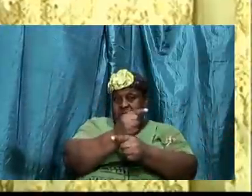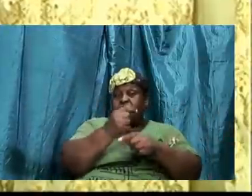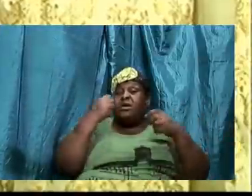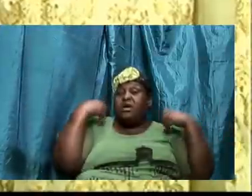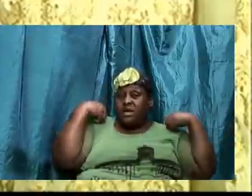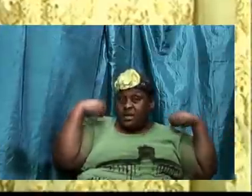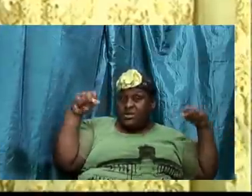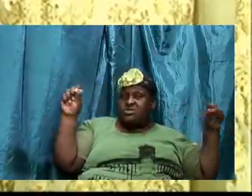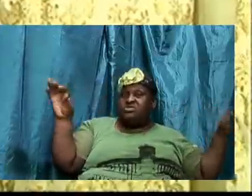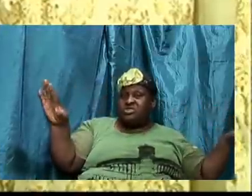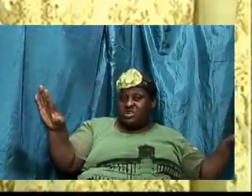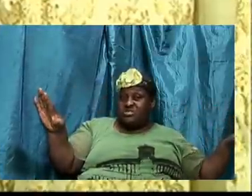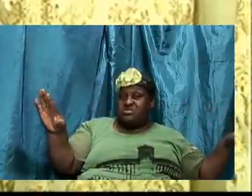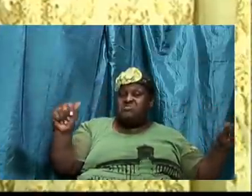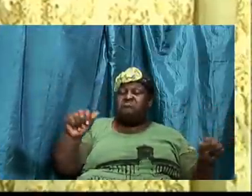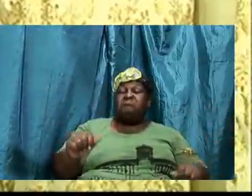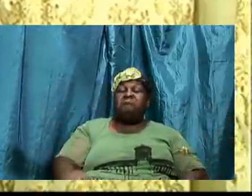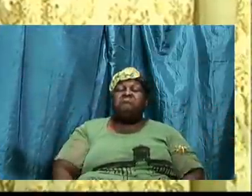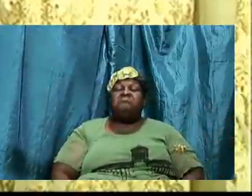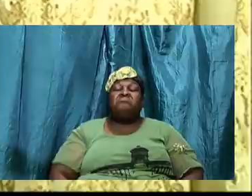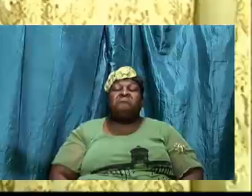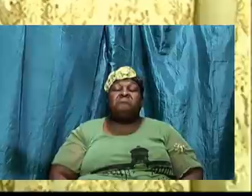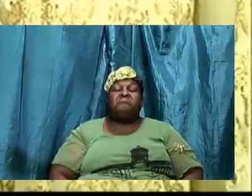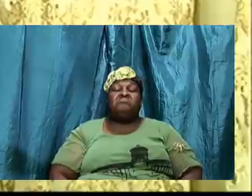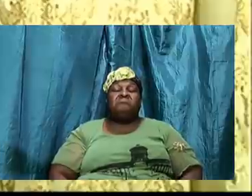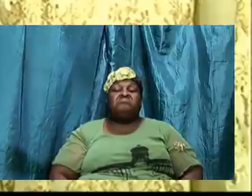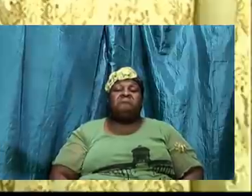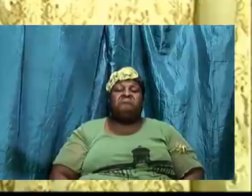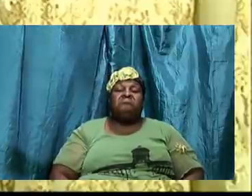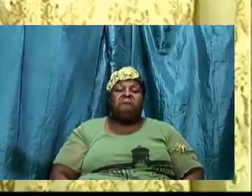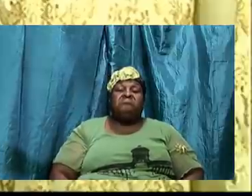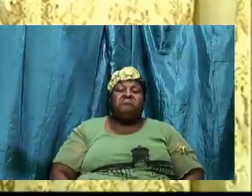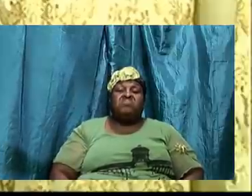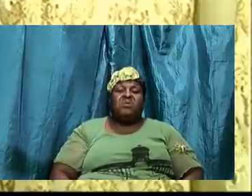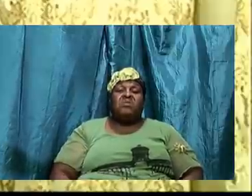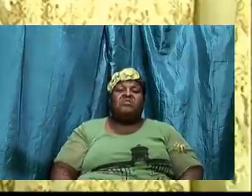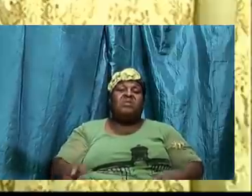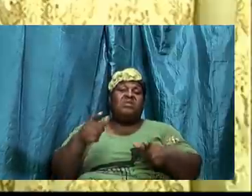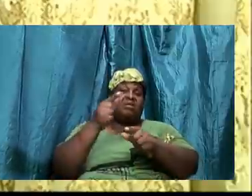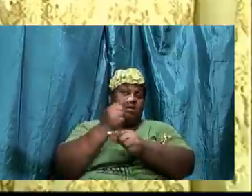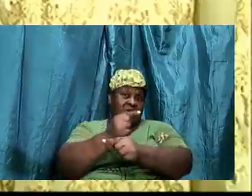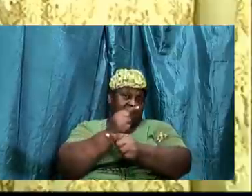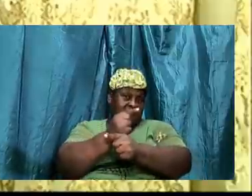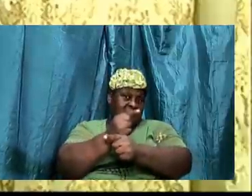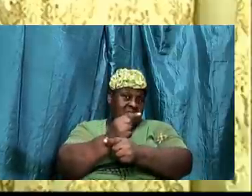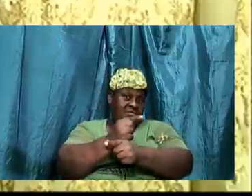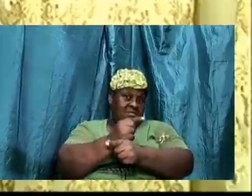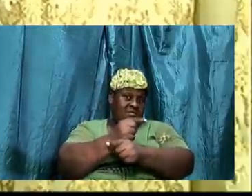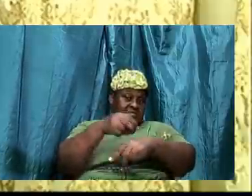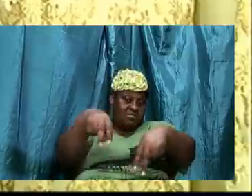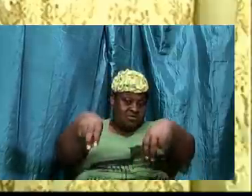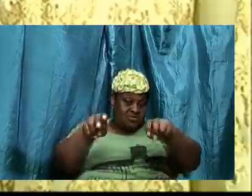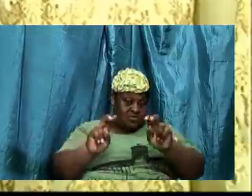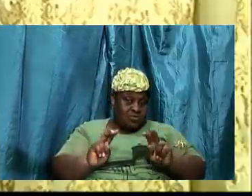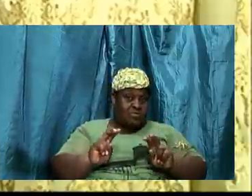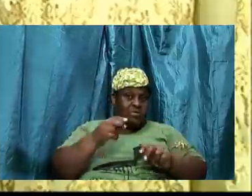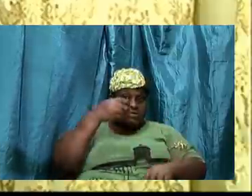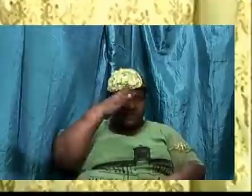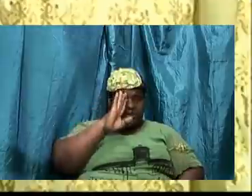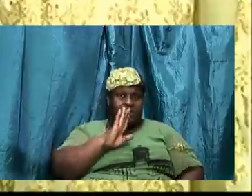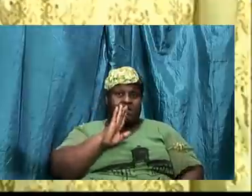They are attendant, like I said, and they are guardians before the throne.